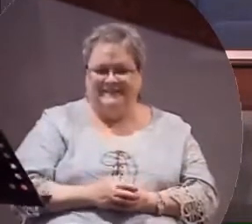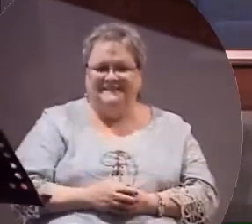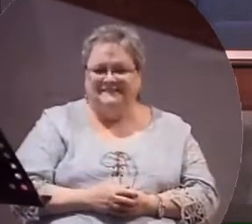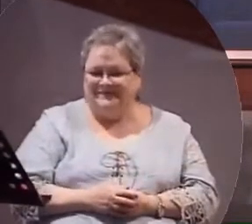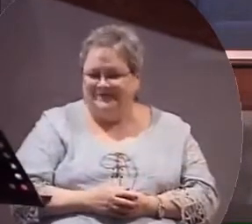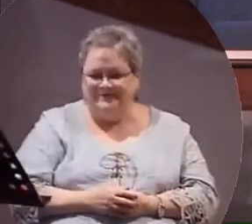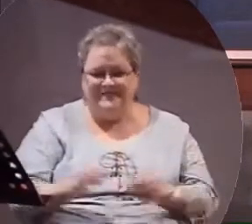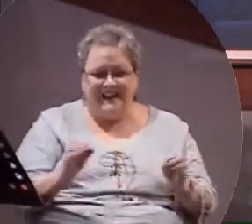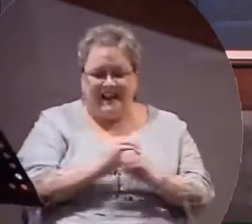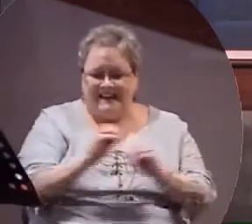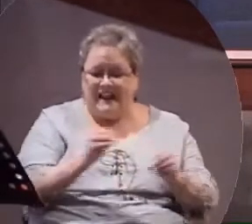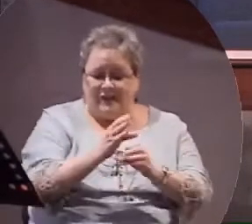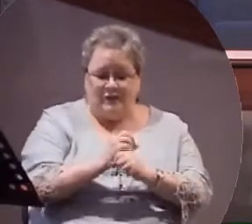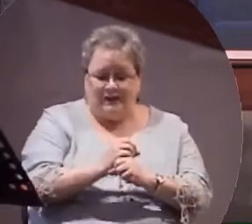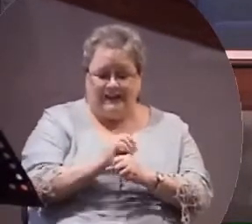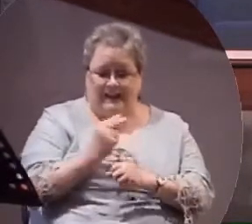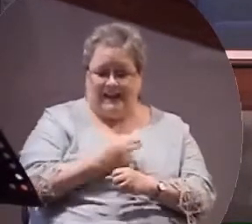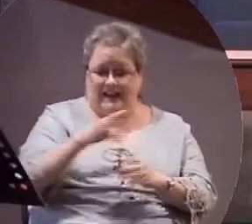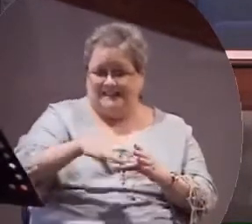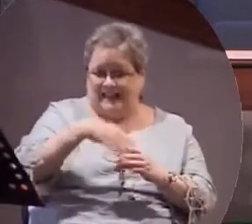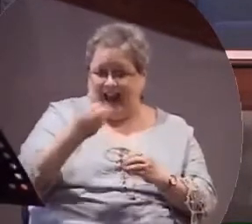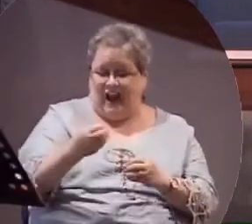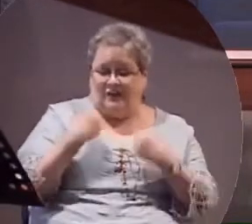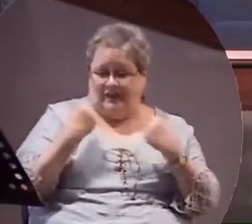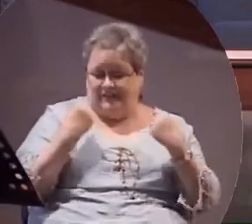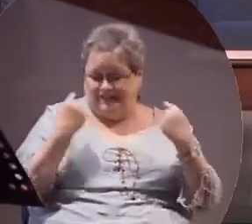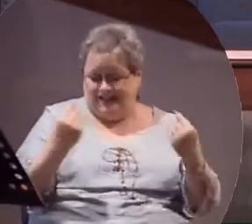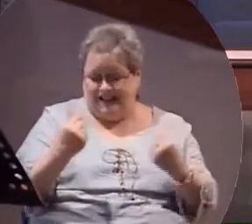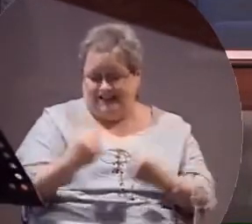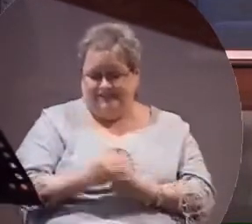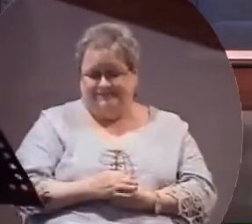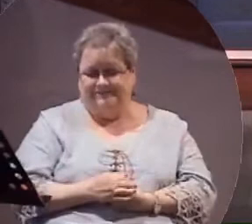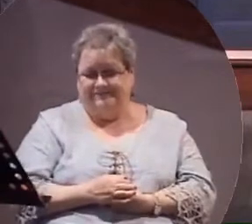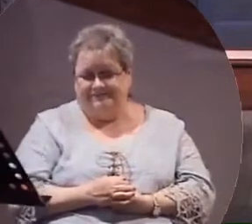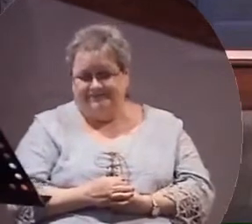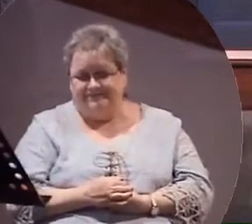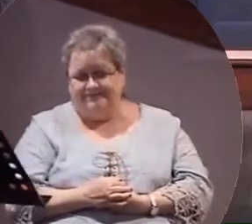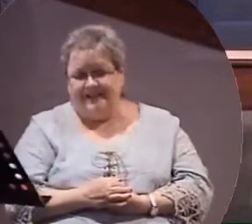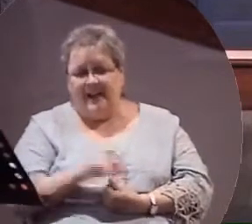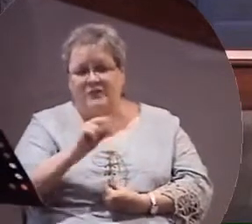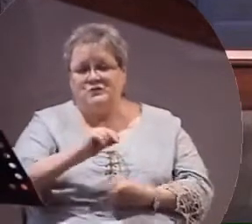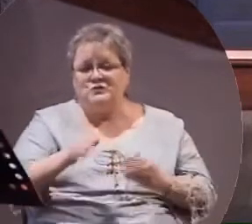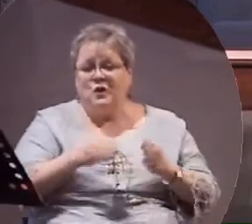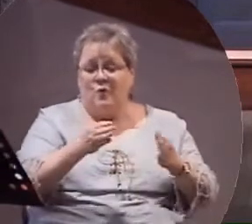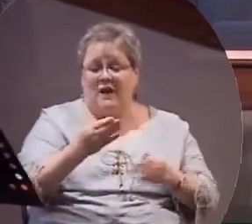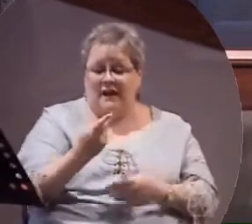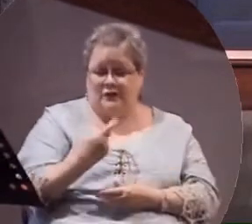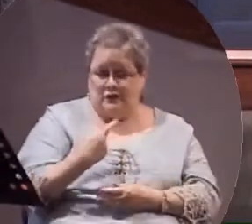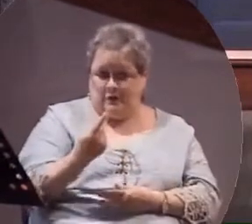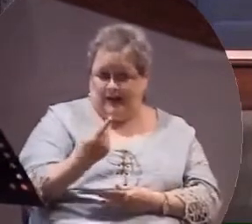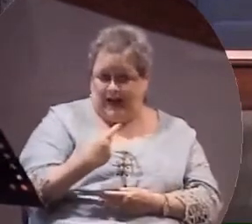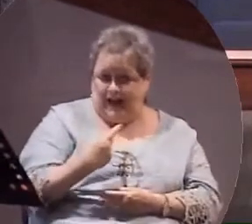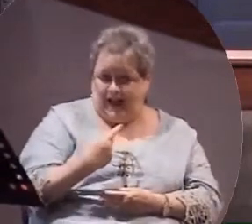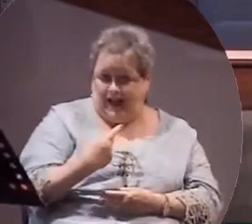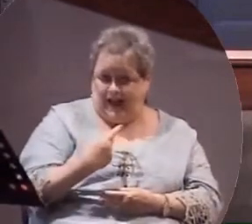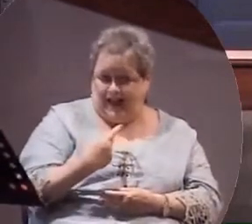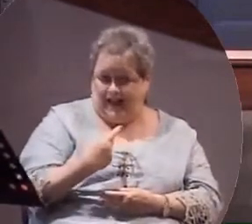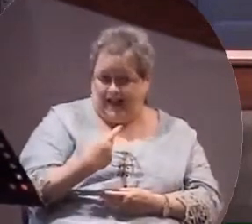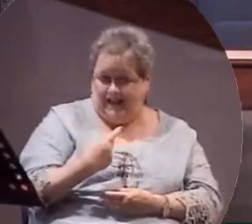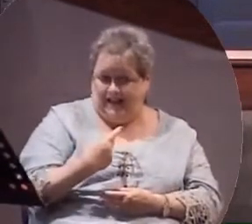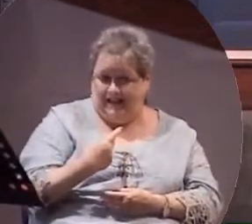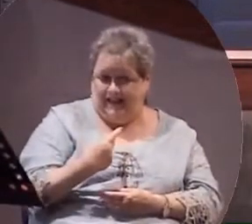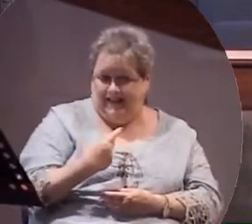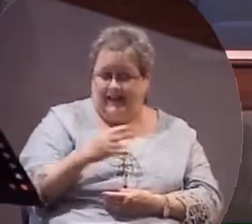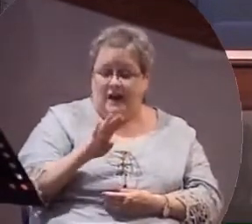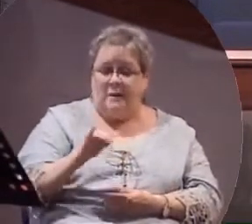enough to get us out of the pit of sin. And there's no way you and I, by our first birth,